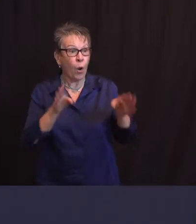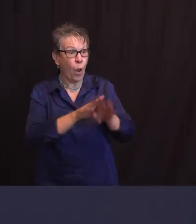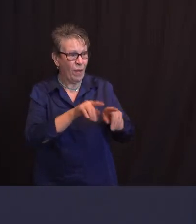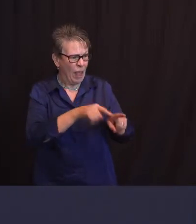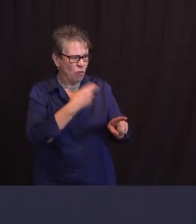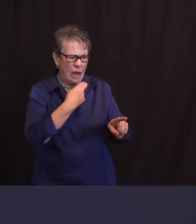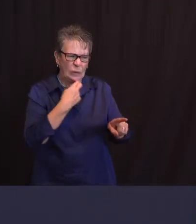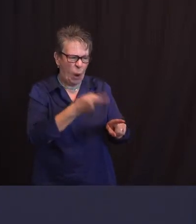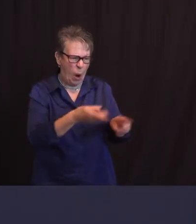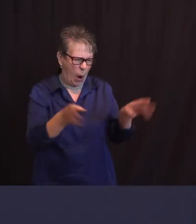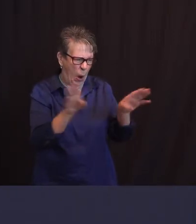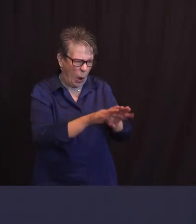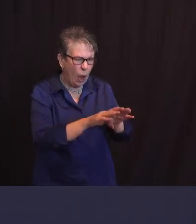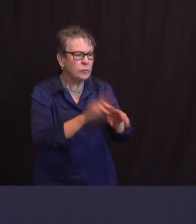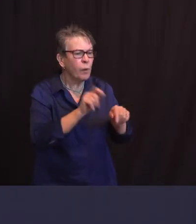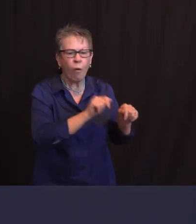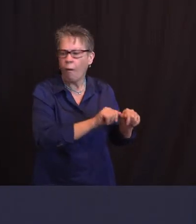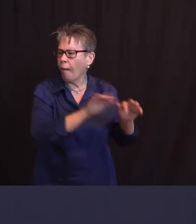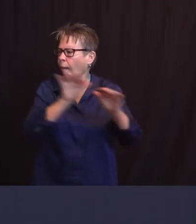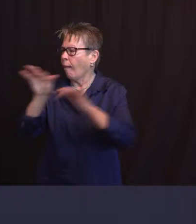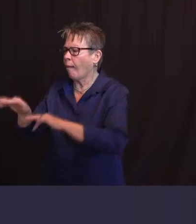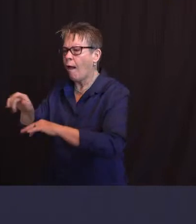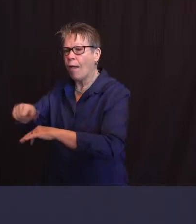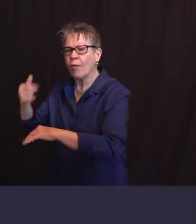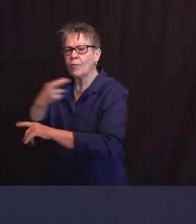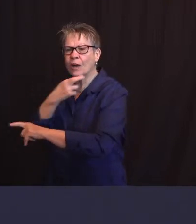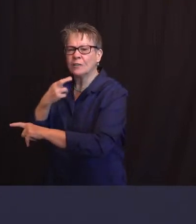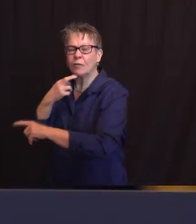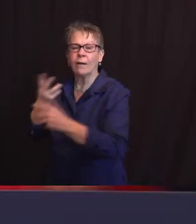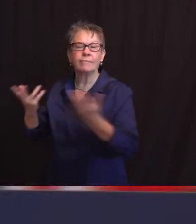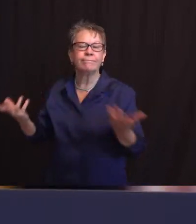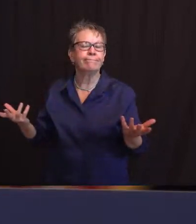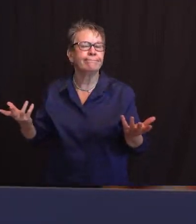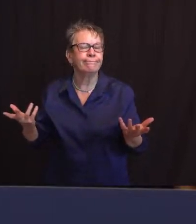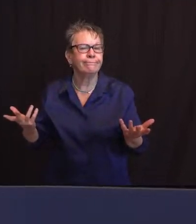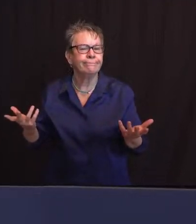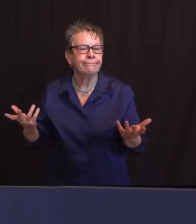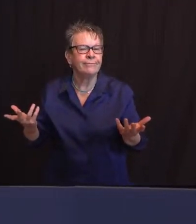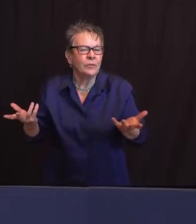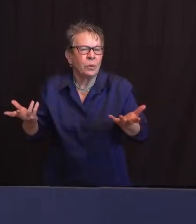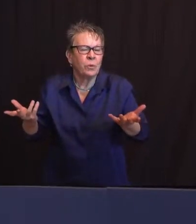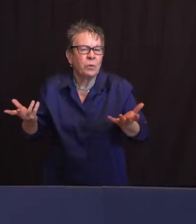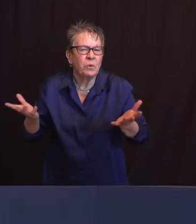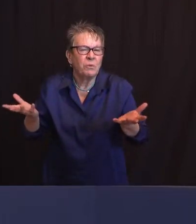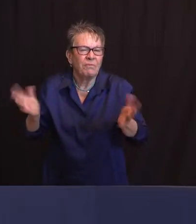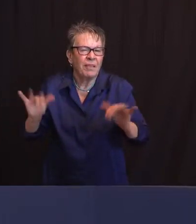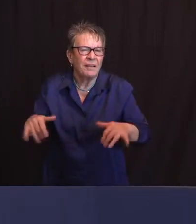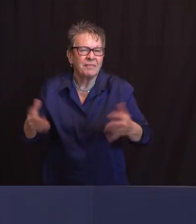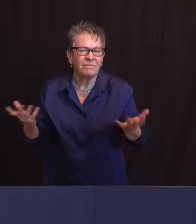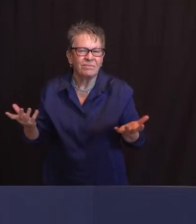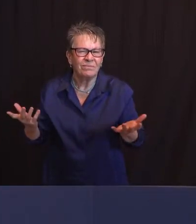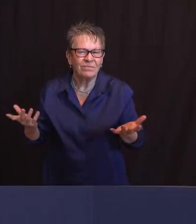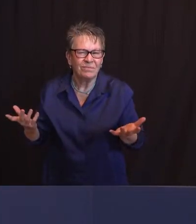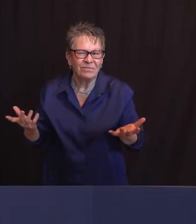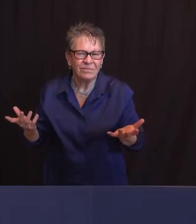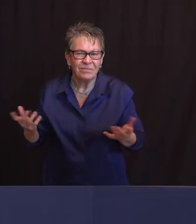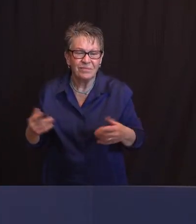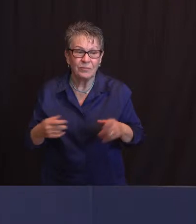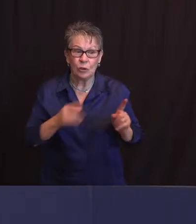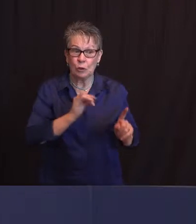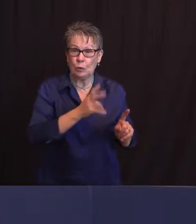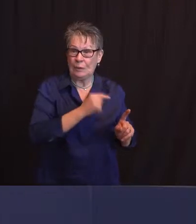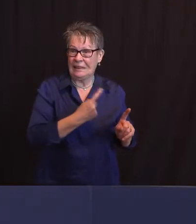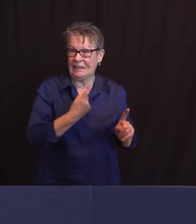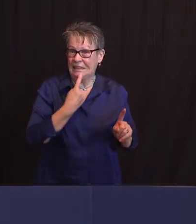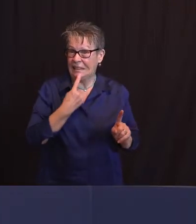the right mindset. But Judy, Tina, any other thoughts on that? Well, I think the one thing we've learned through all of this is we can't